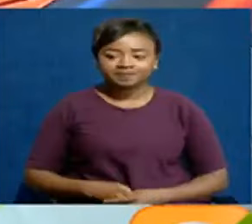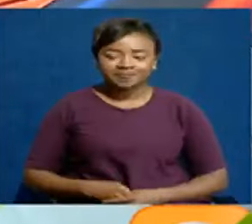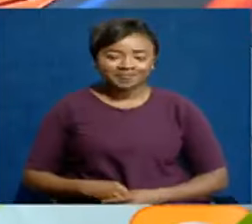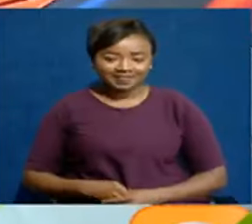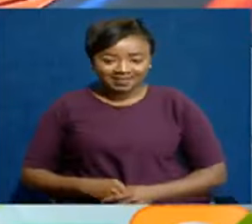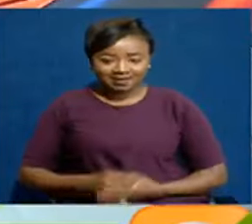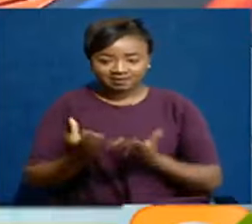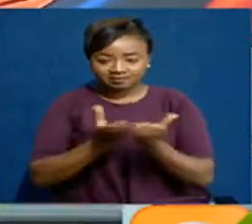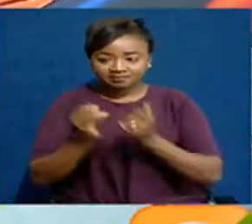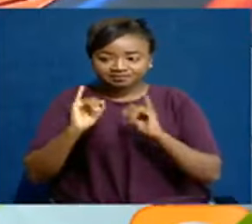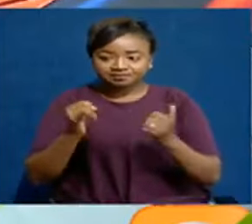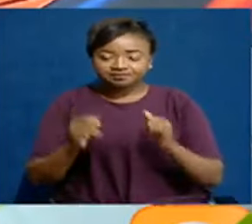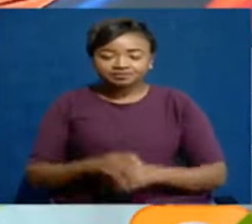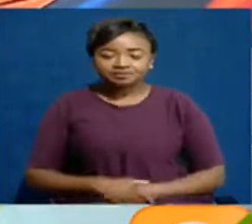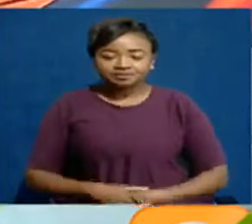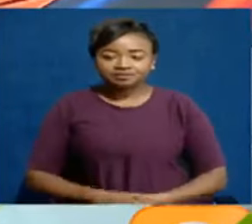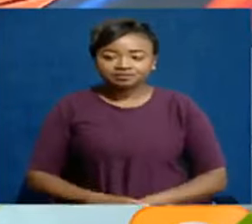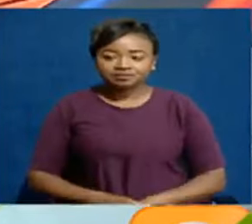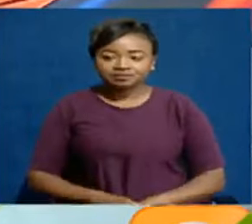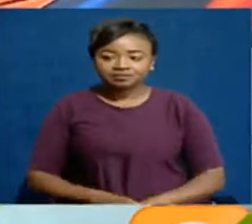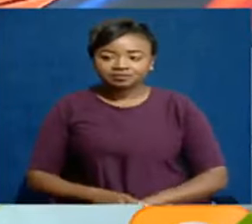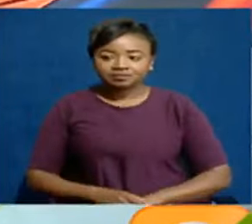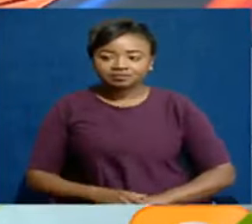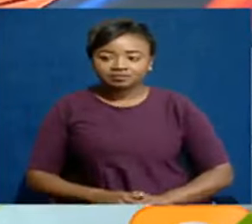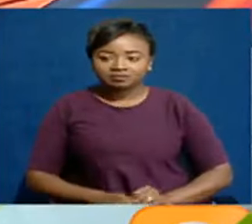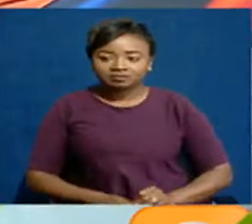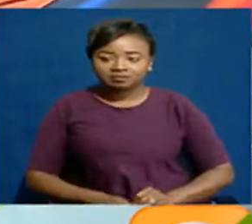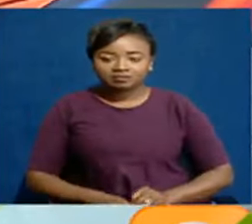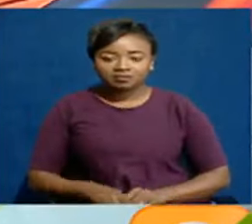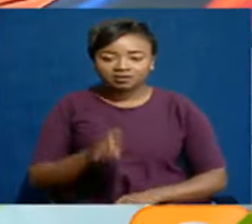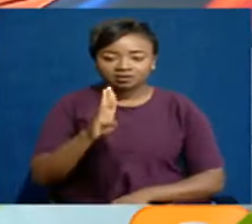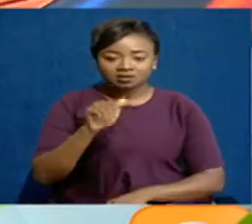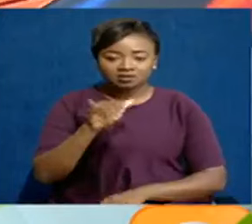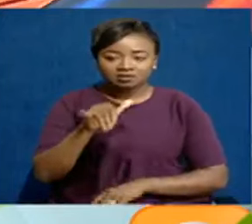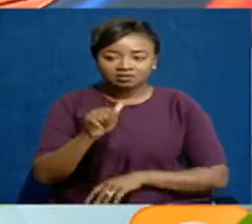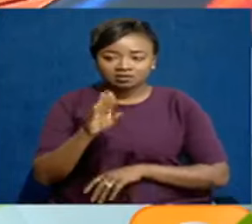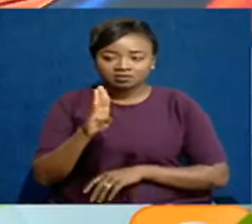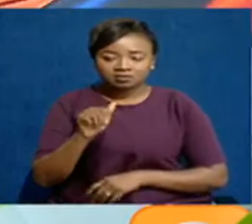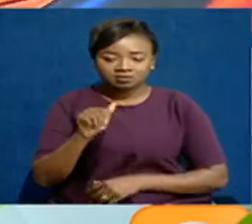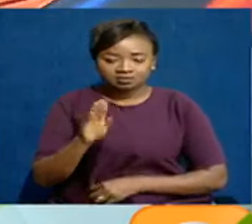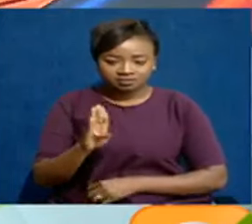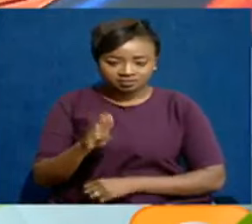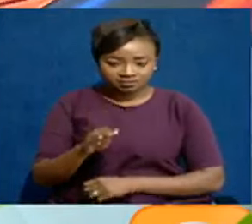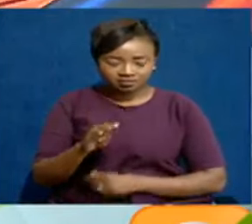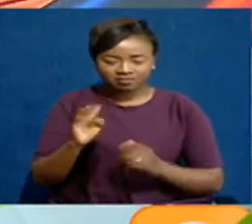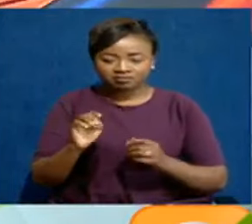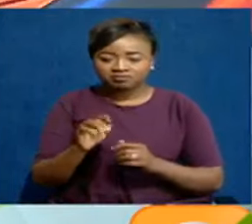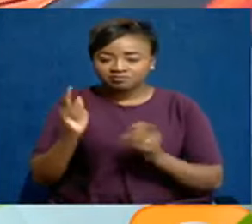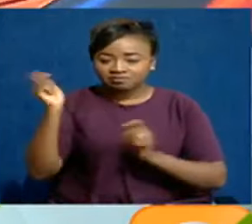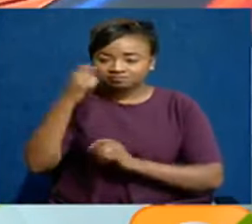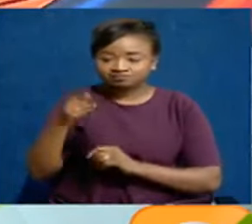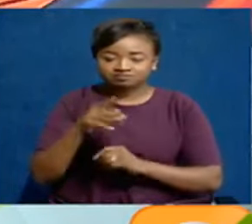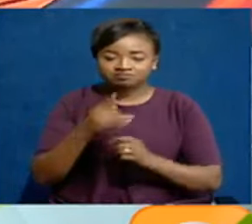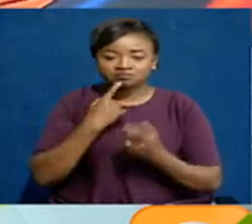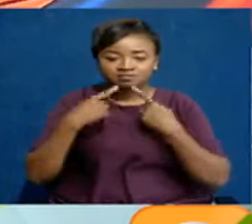to some business news now. Bayobab Kenya, which is part of the infrastructure business arm of MTN Group, has announced the completion of the first